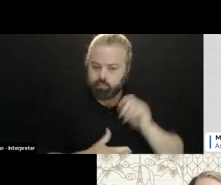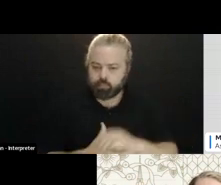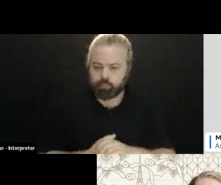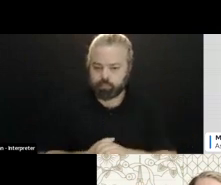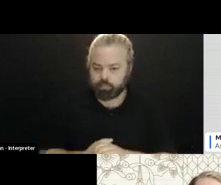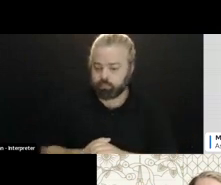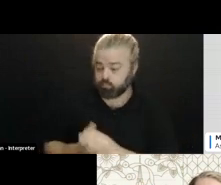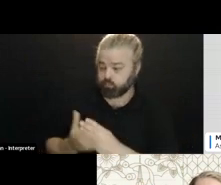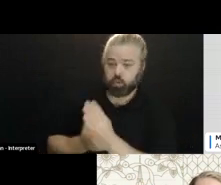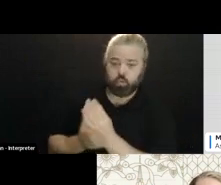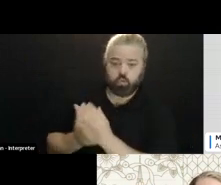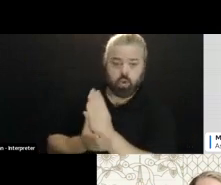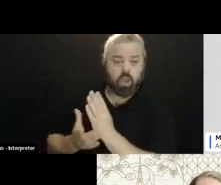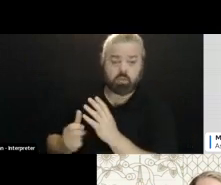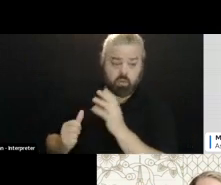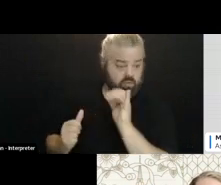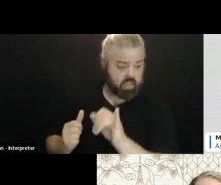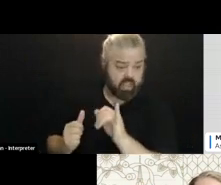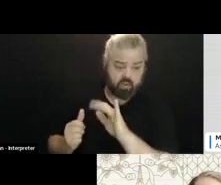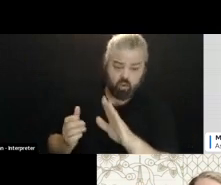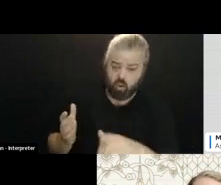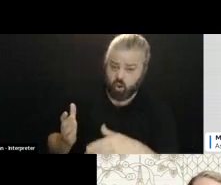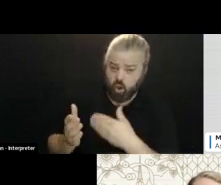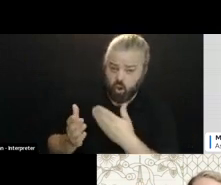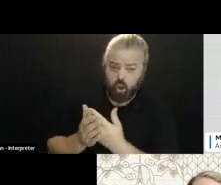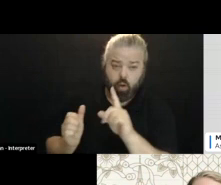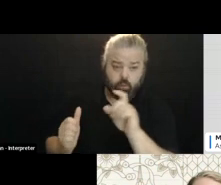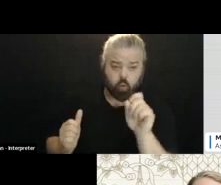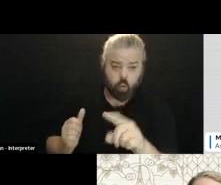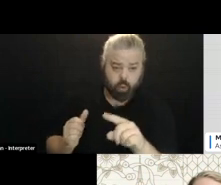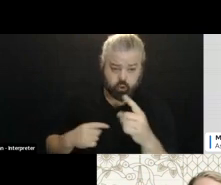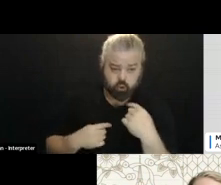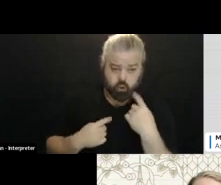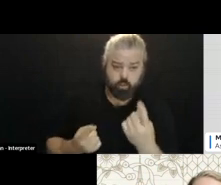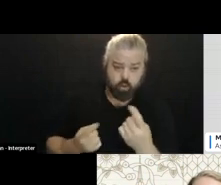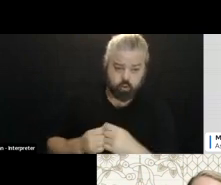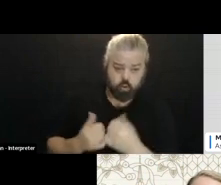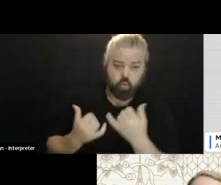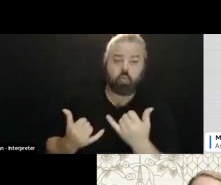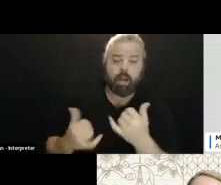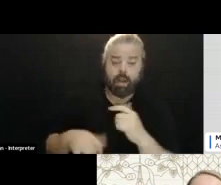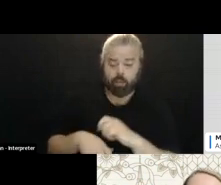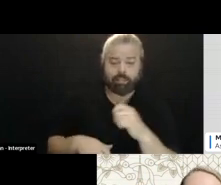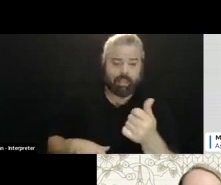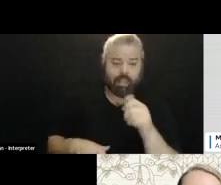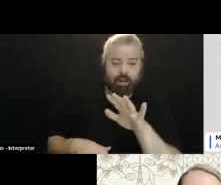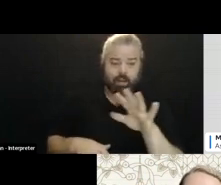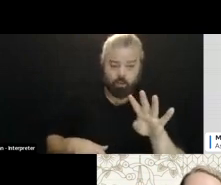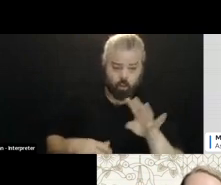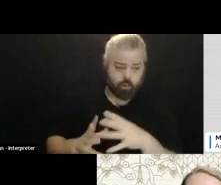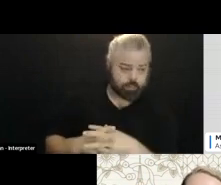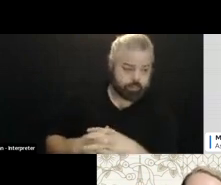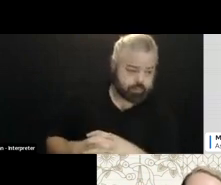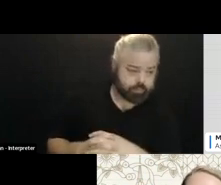All right, so that's all of the questions that have come through so far. We're right at 10:54.